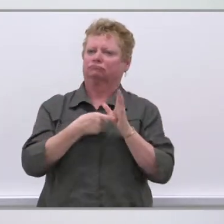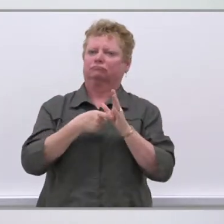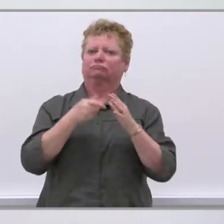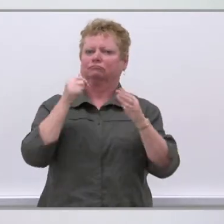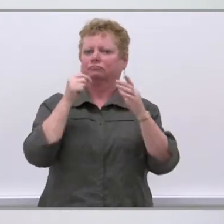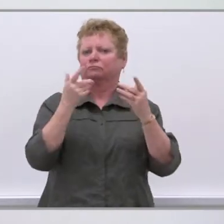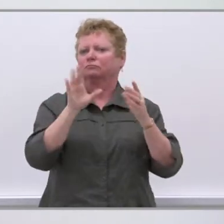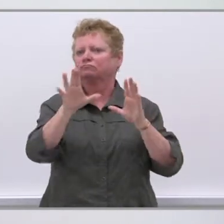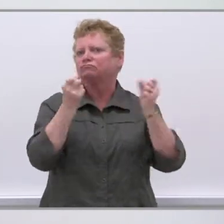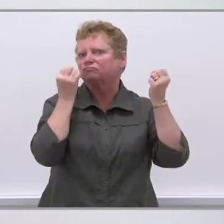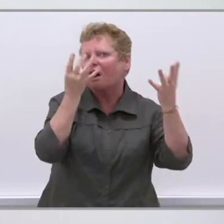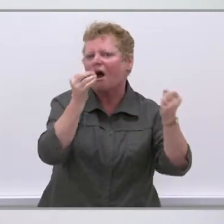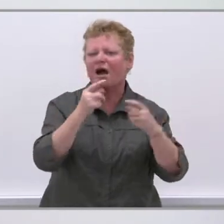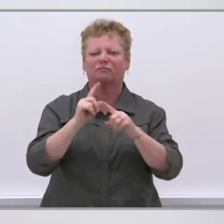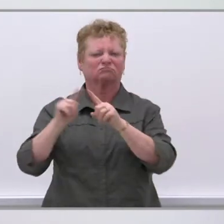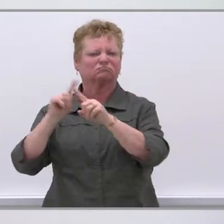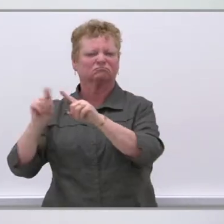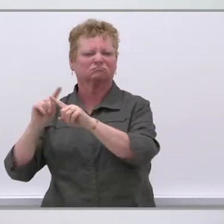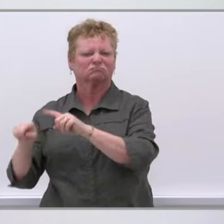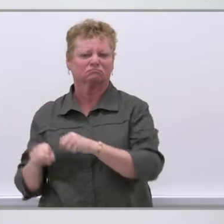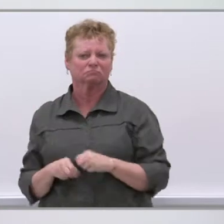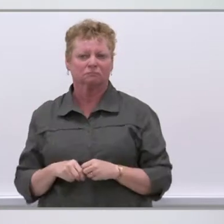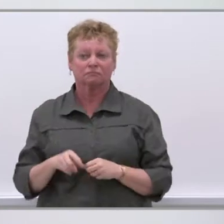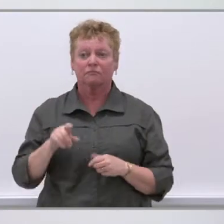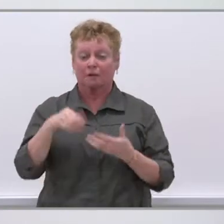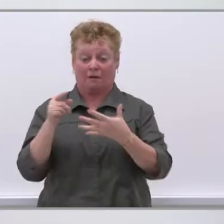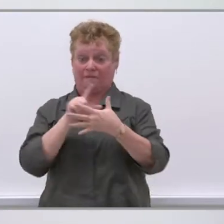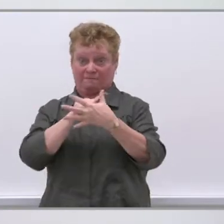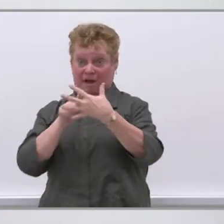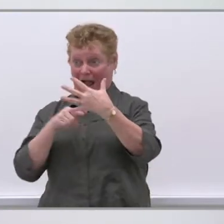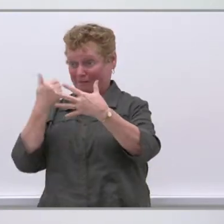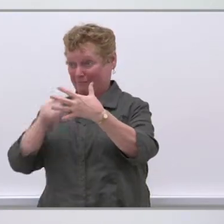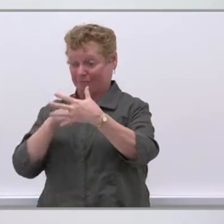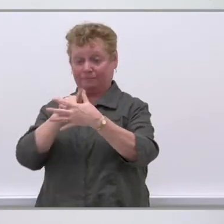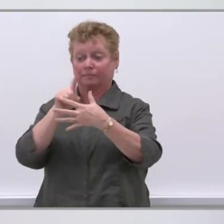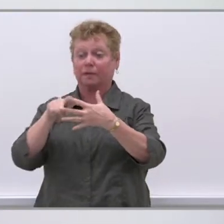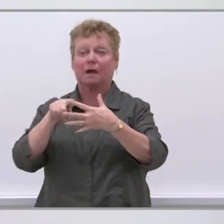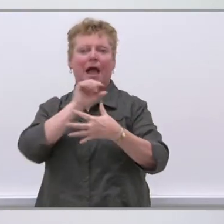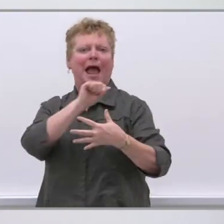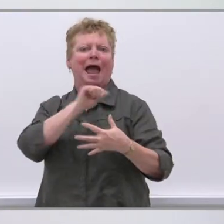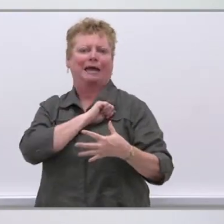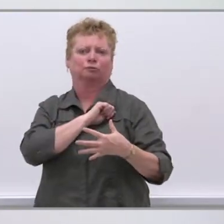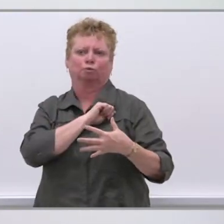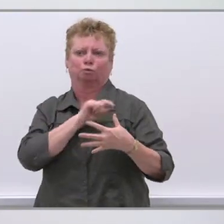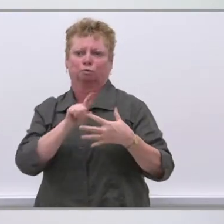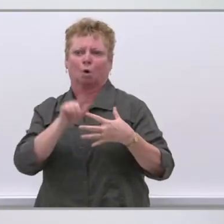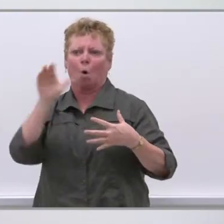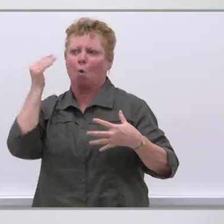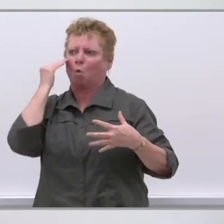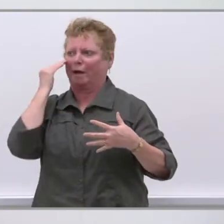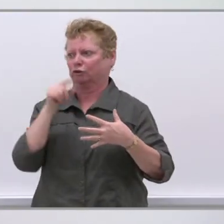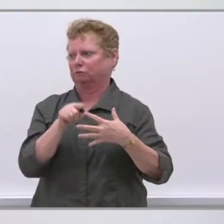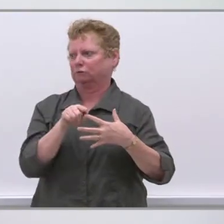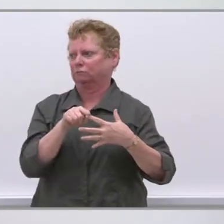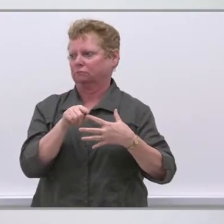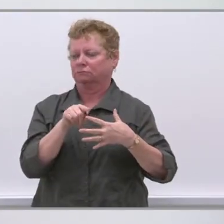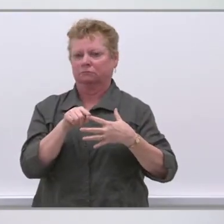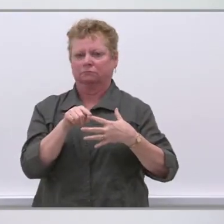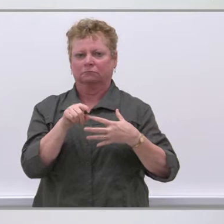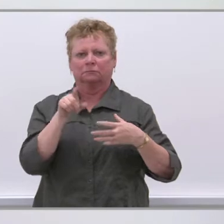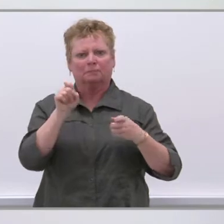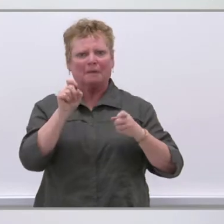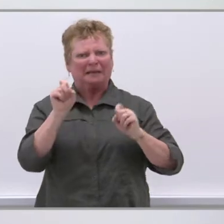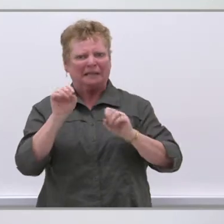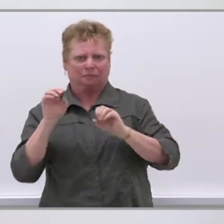Attitudes and public awareness. We know that we need people to be educated and to become